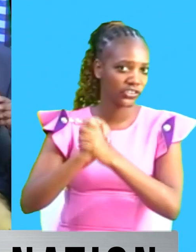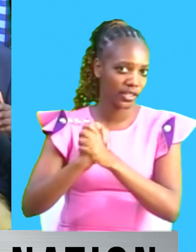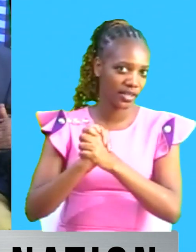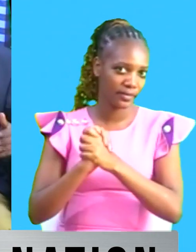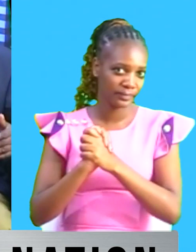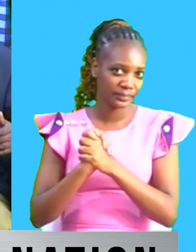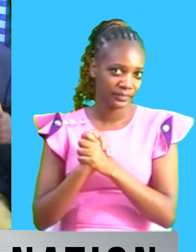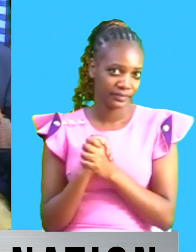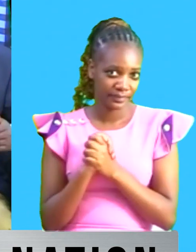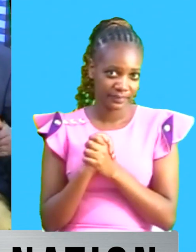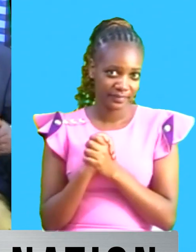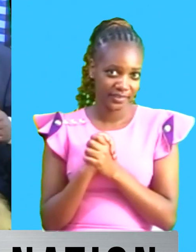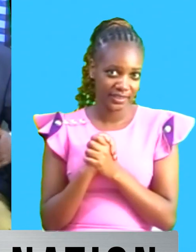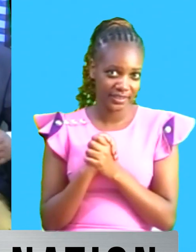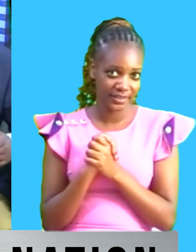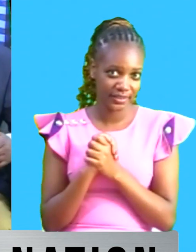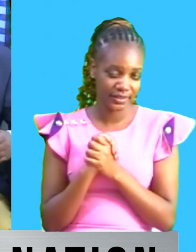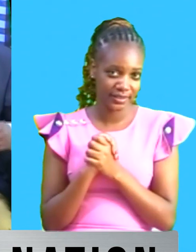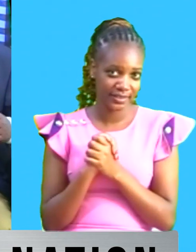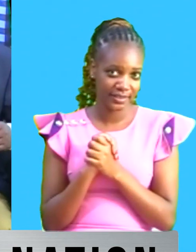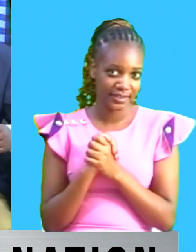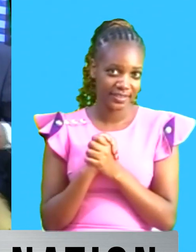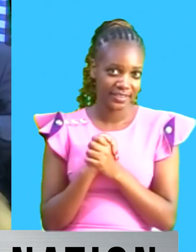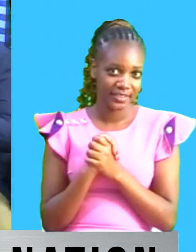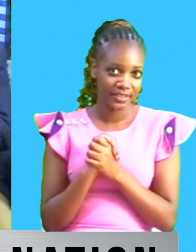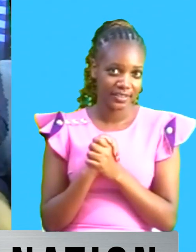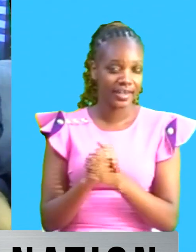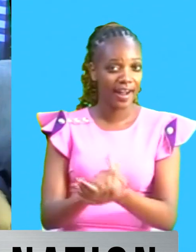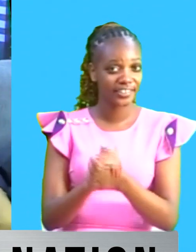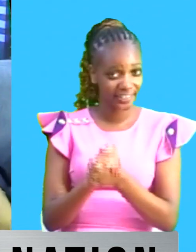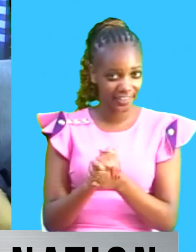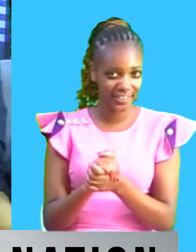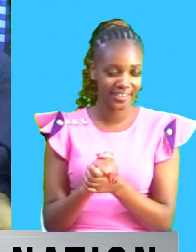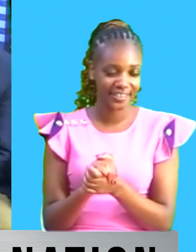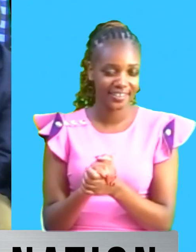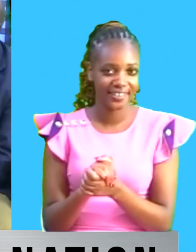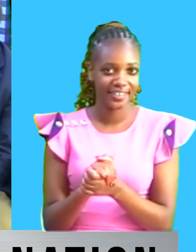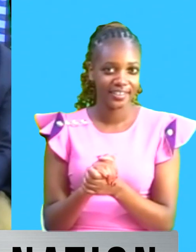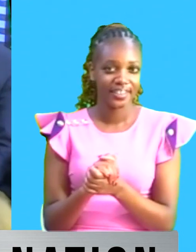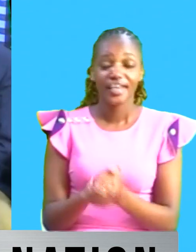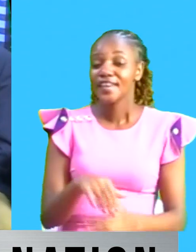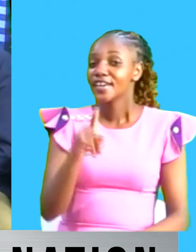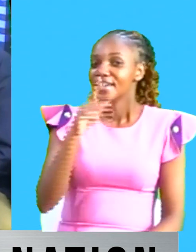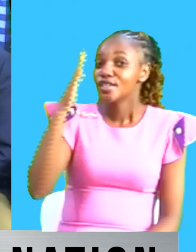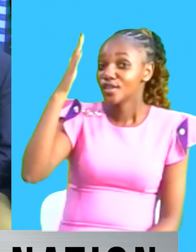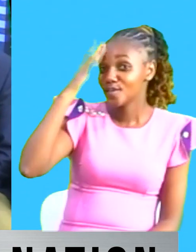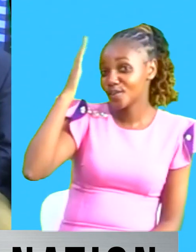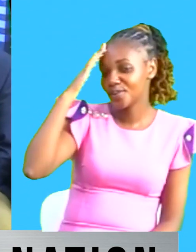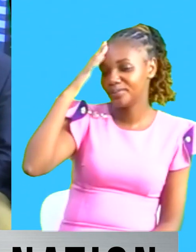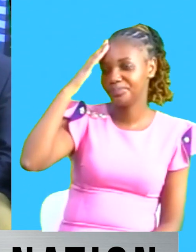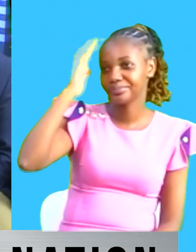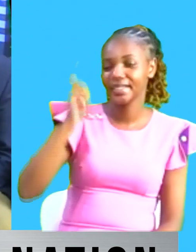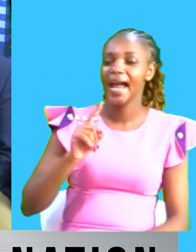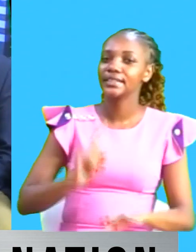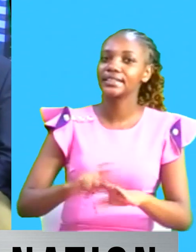maybe we need to stop addressing it as a handshake. We need to drop addressing it as a handshake. You know, the moment